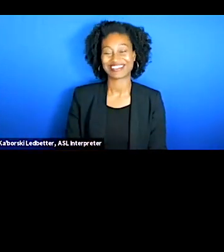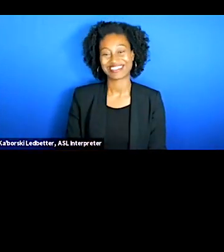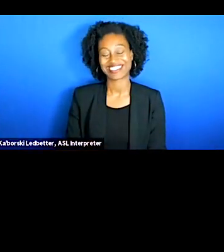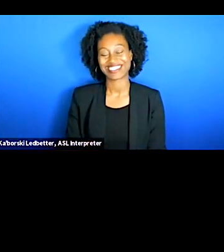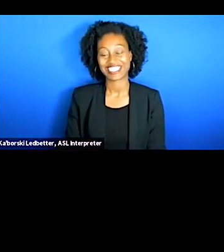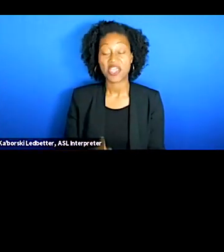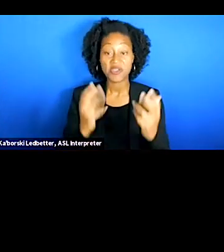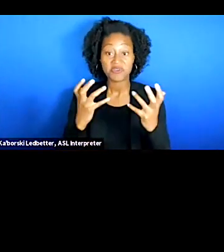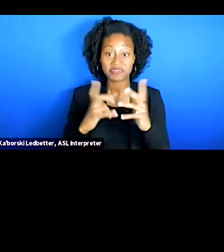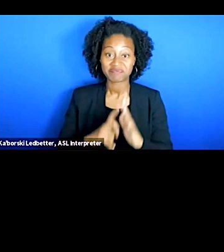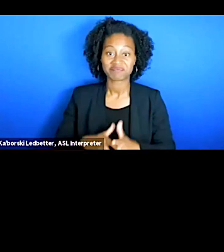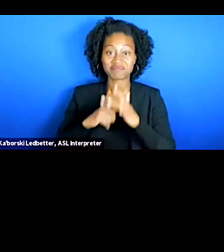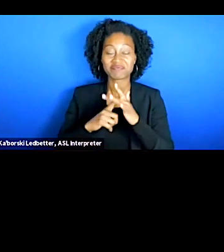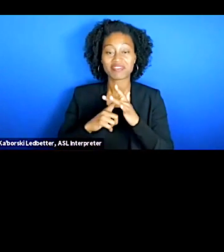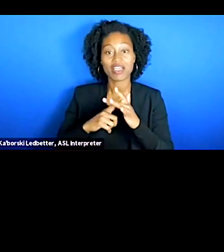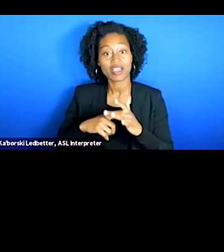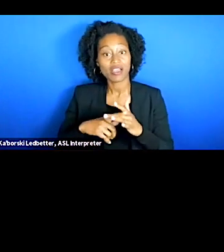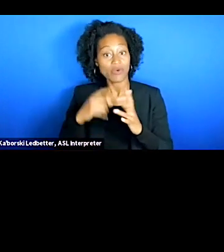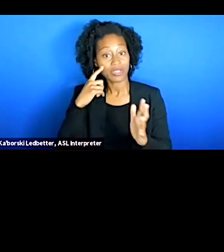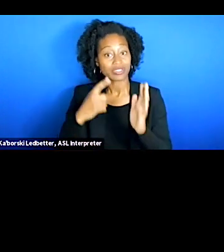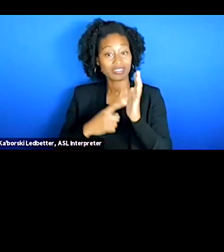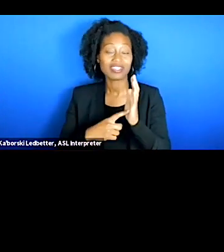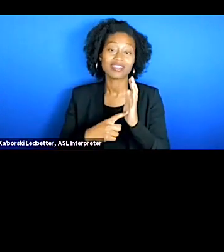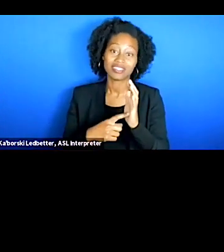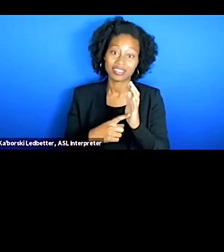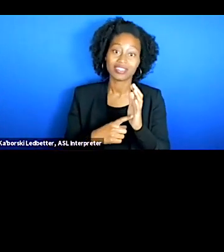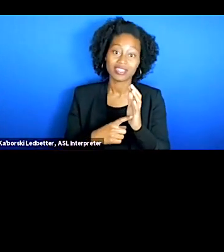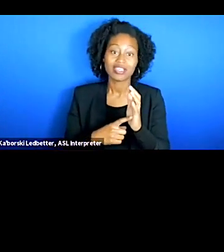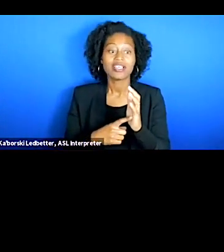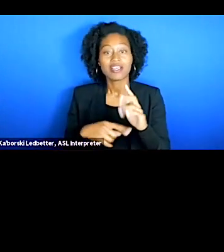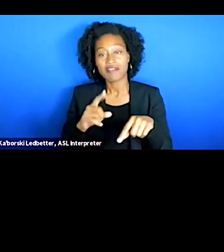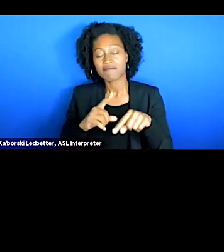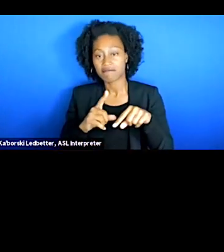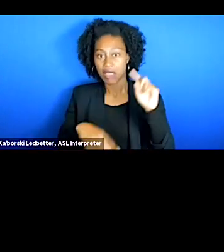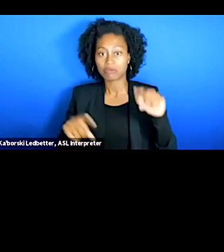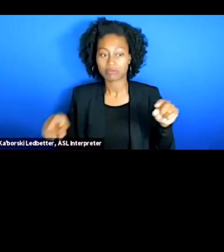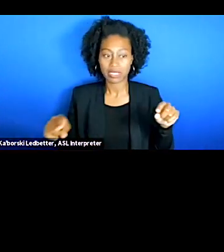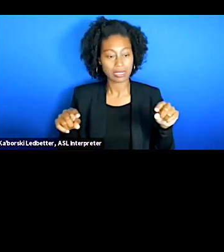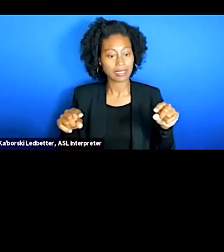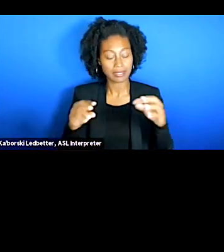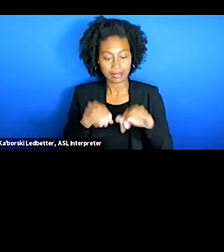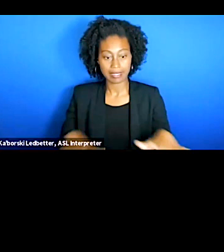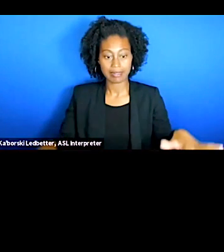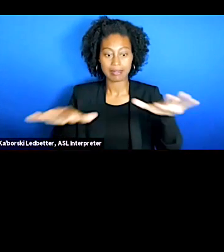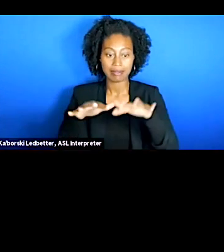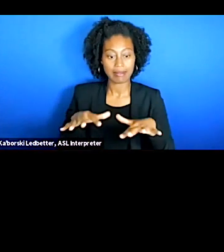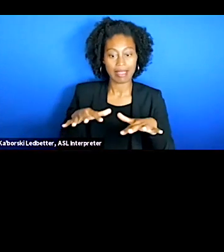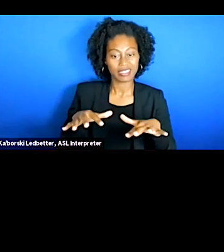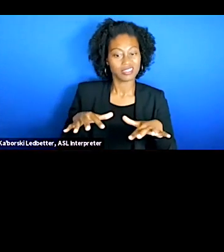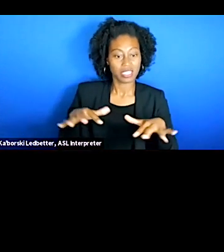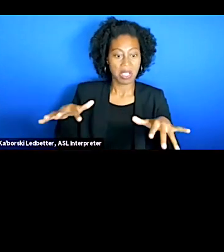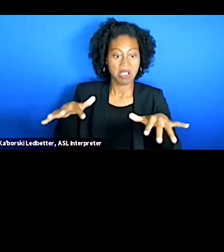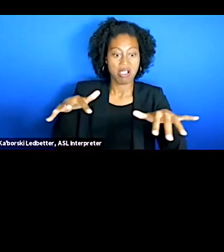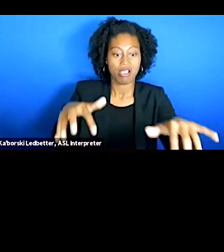We want to begin by acknowledging the various unceded, colonized lands of the United States on